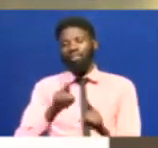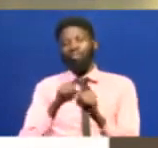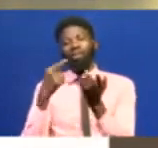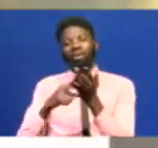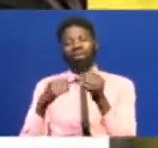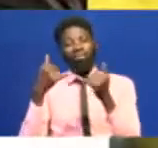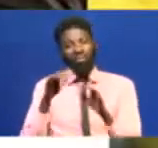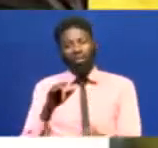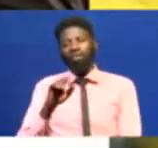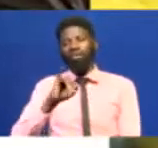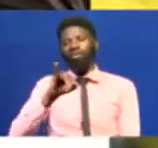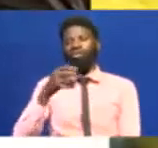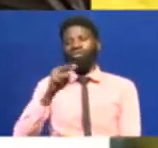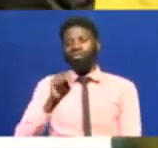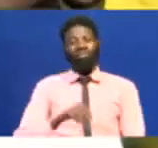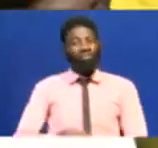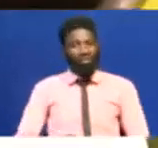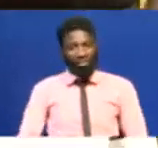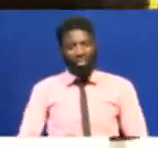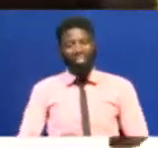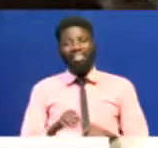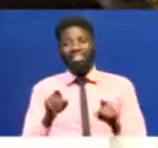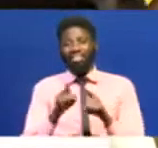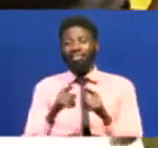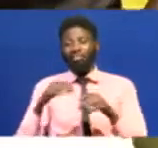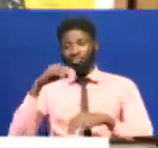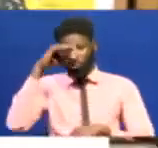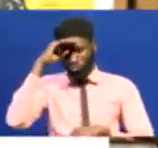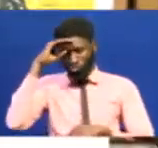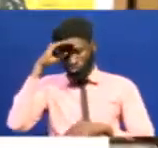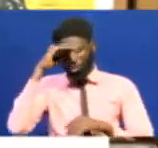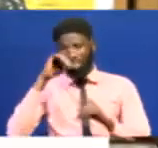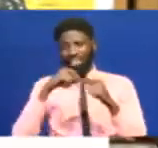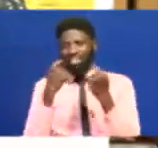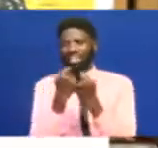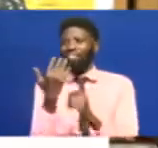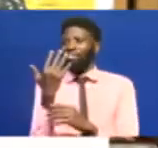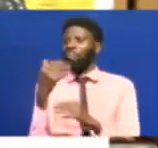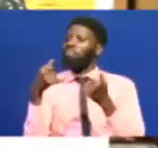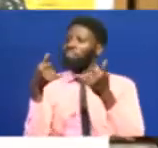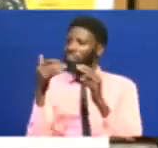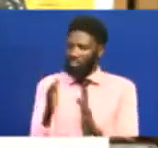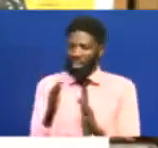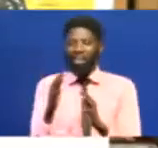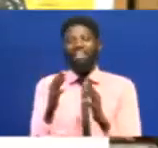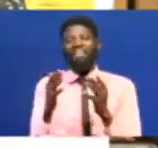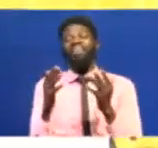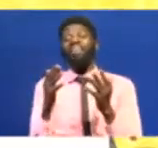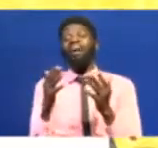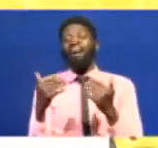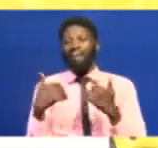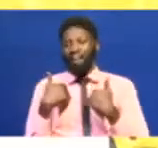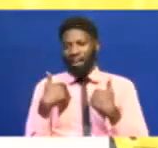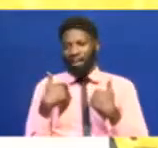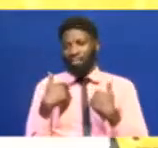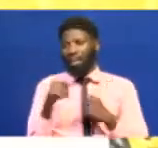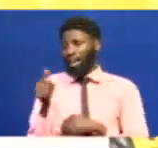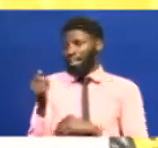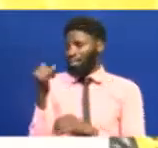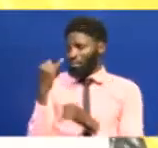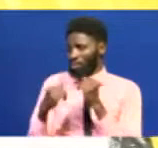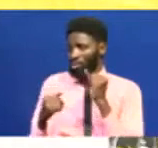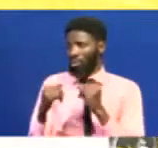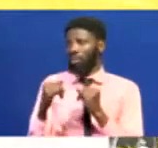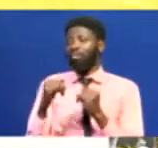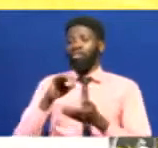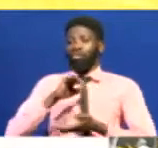John Bamukama. The 12-time Kenyan champions have completed the 5-man list by promoting goalkeeper Edin Simiu from the youth team. The